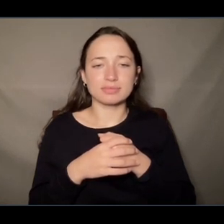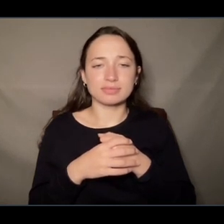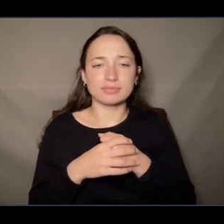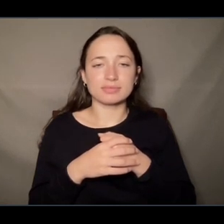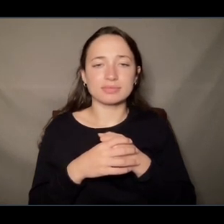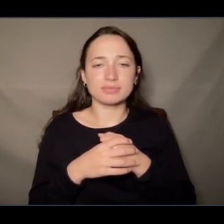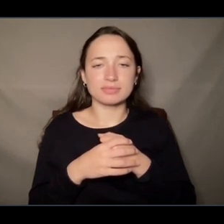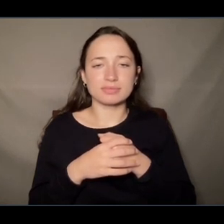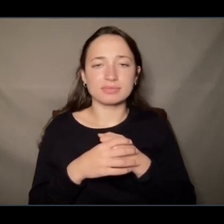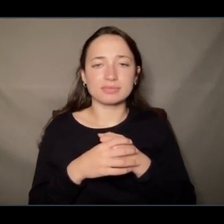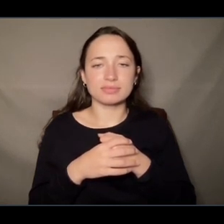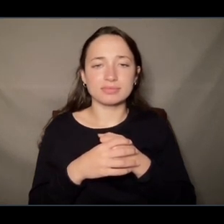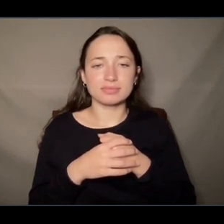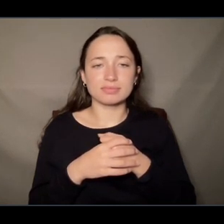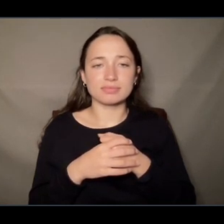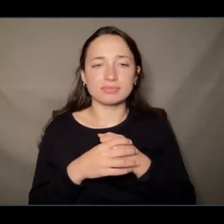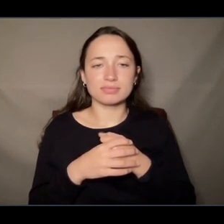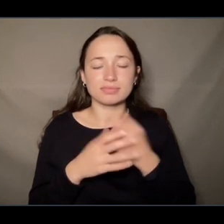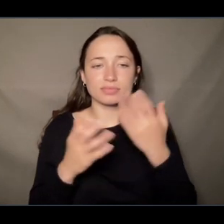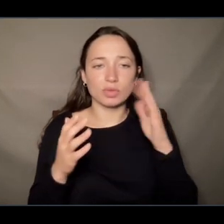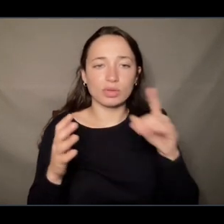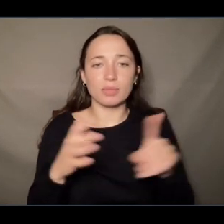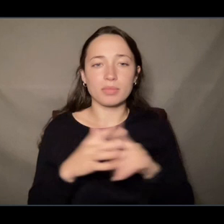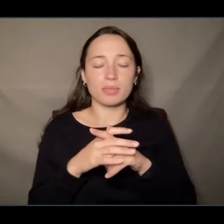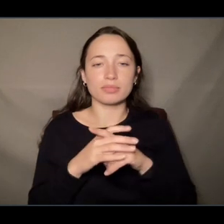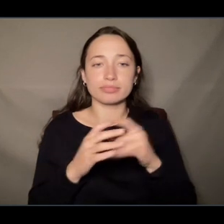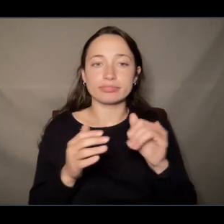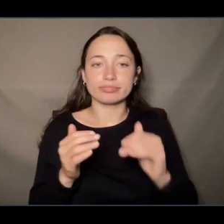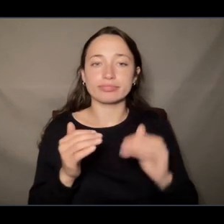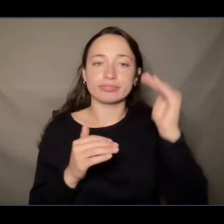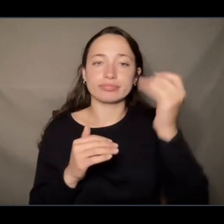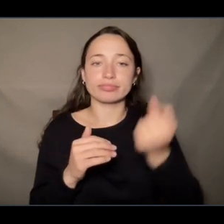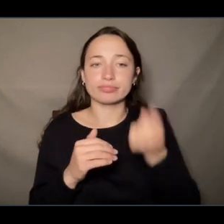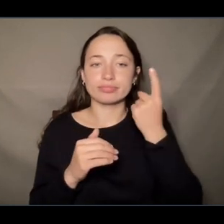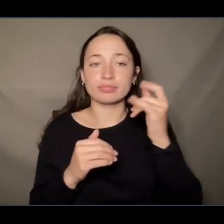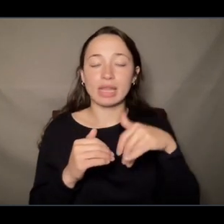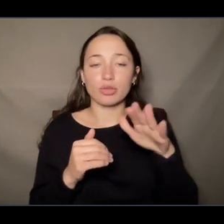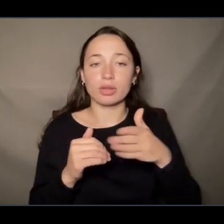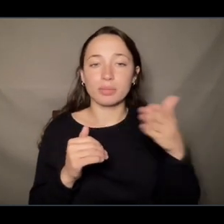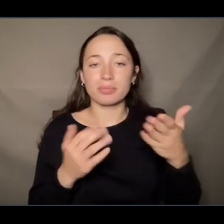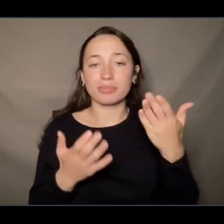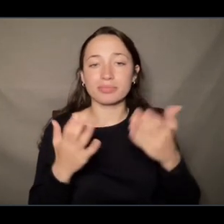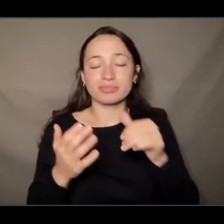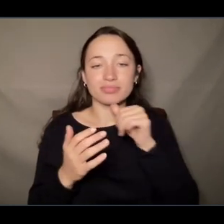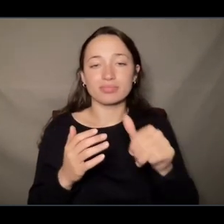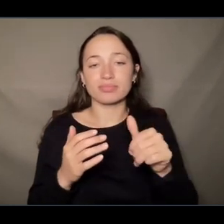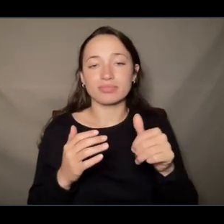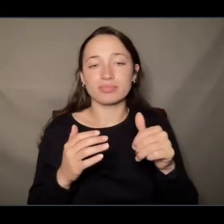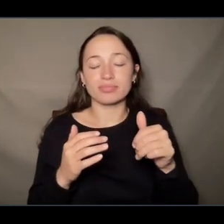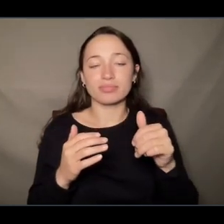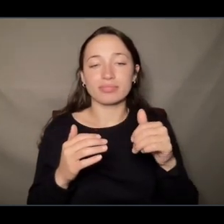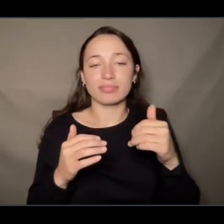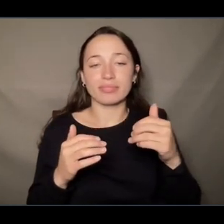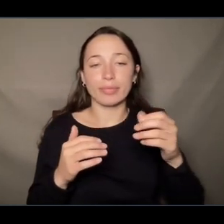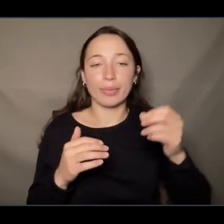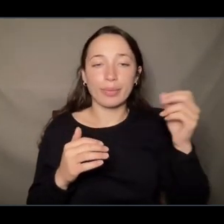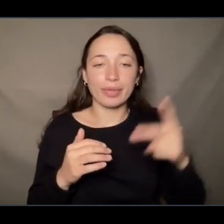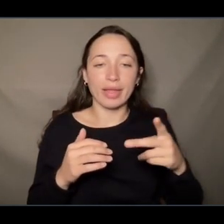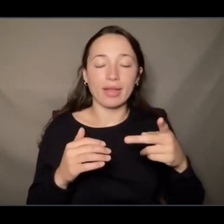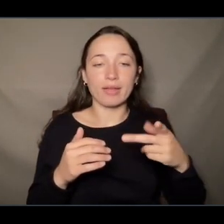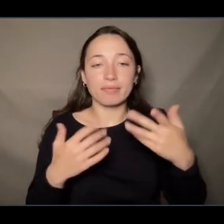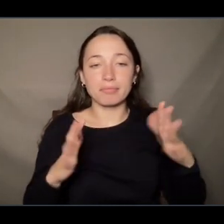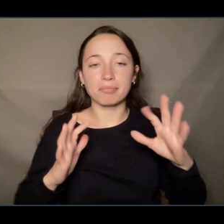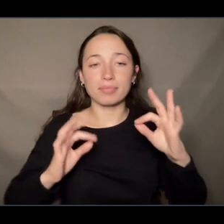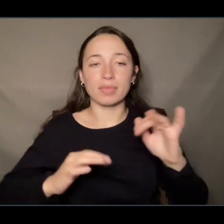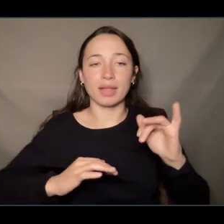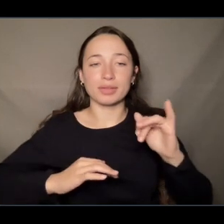that are okay, that they come up, they grow up understanding that, you know, your neighbor may not be up as well off